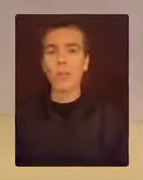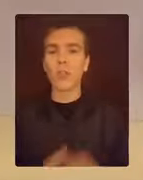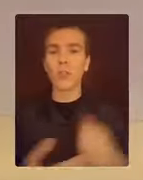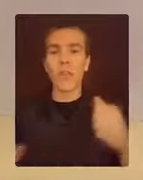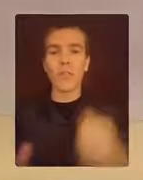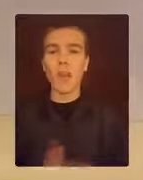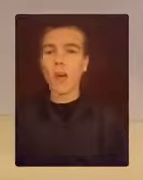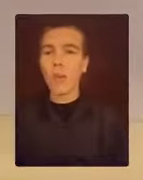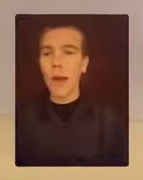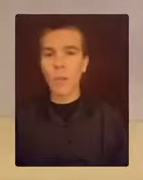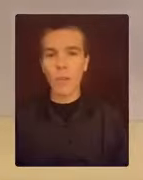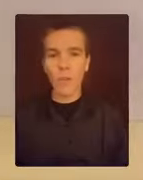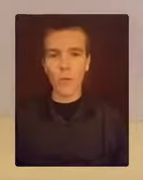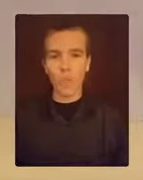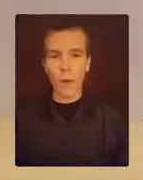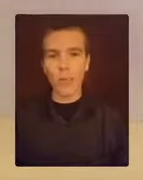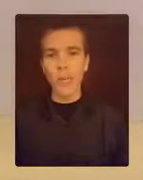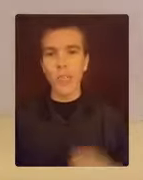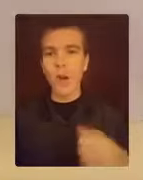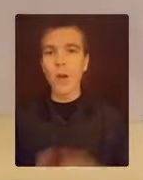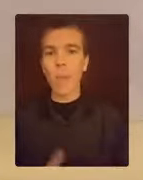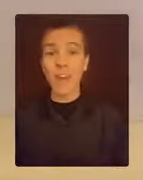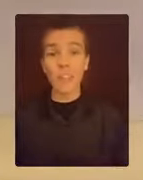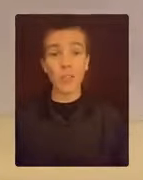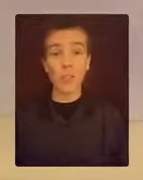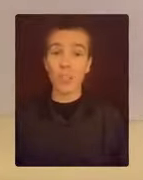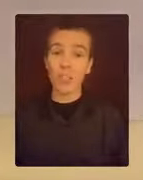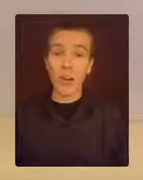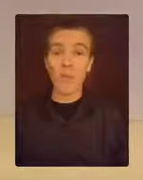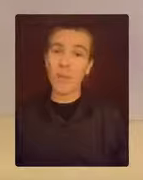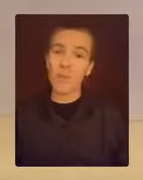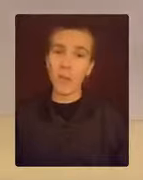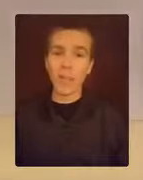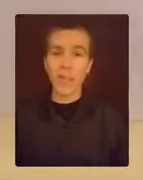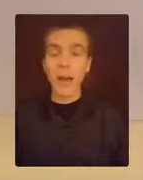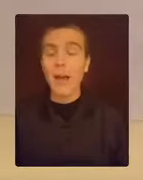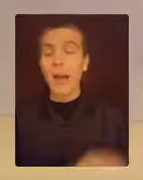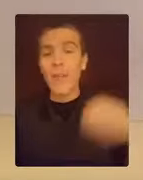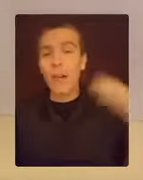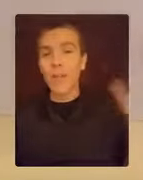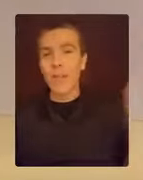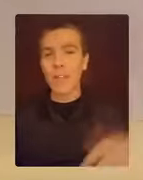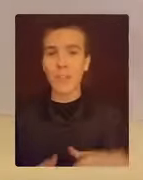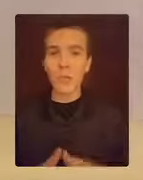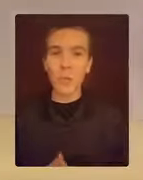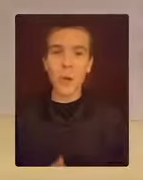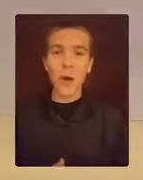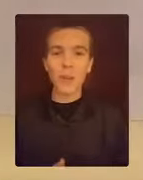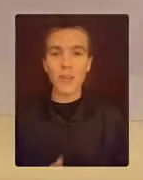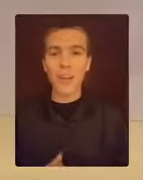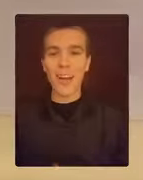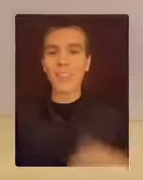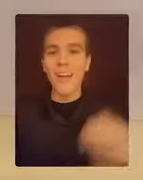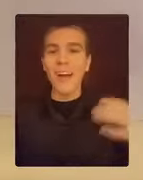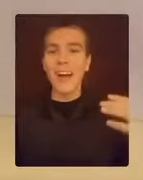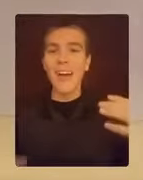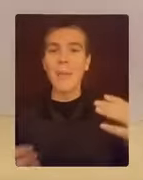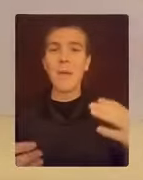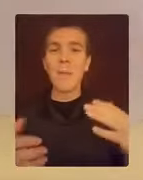about lucid dreaming. Talk about it with your friends. Talk about it to yourself. I'm good at that. Have a conversation with the wall at your